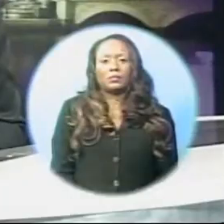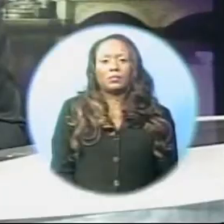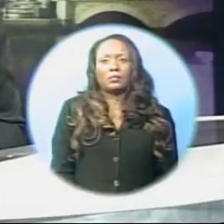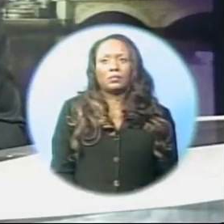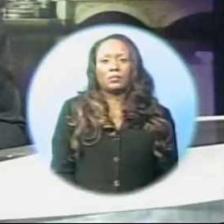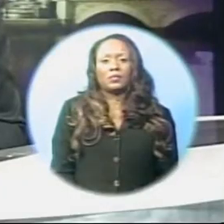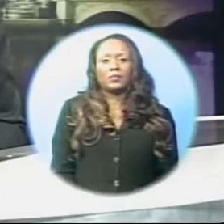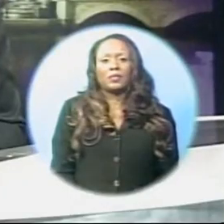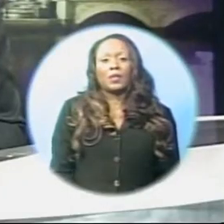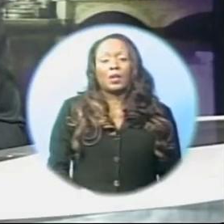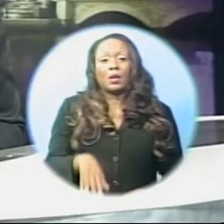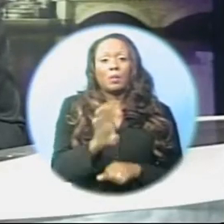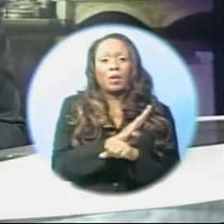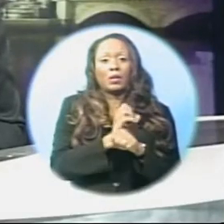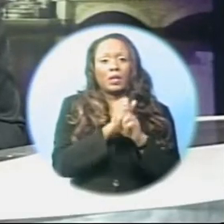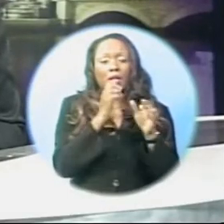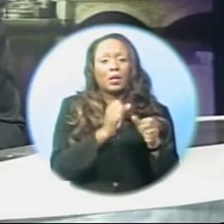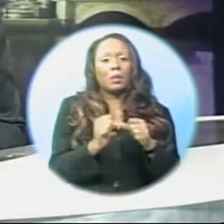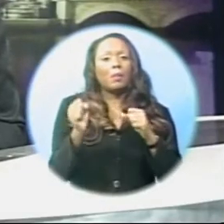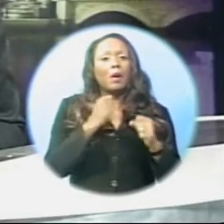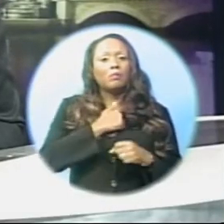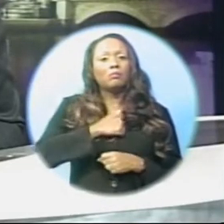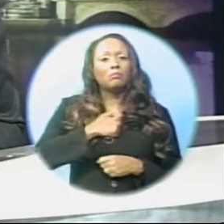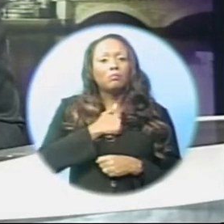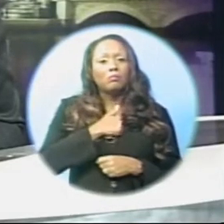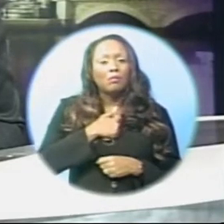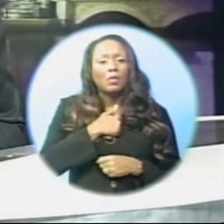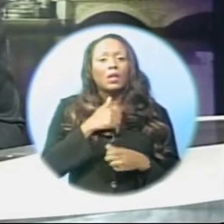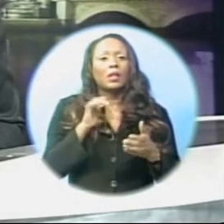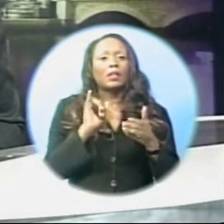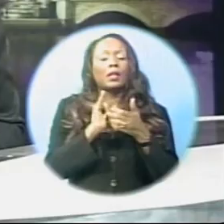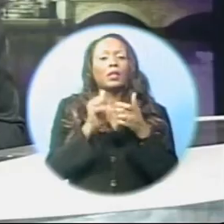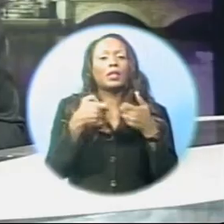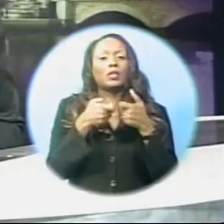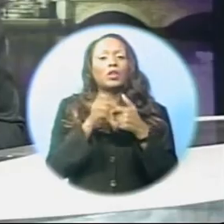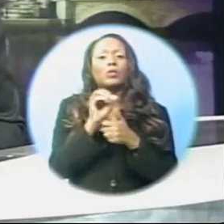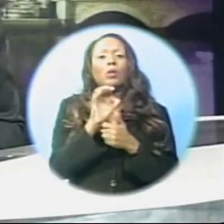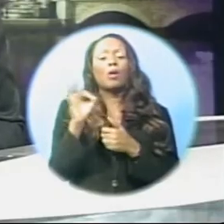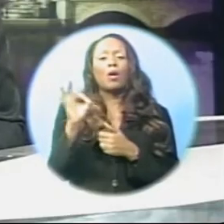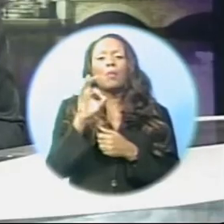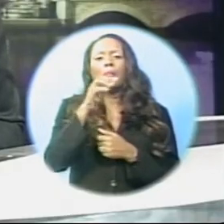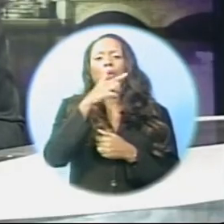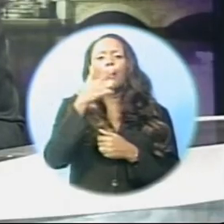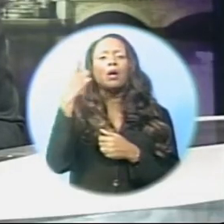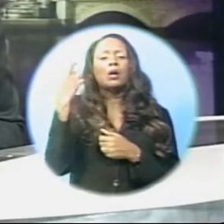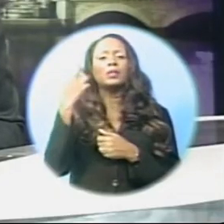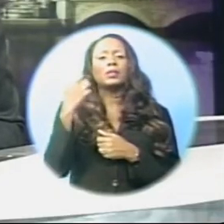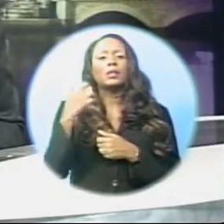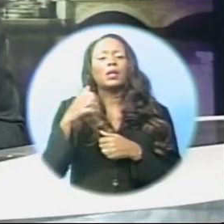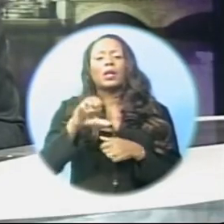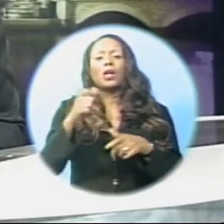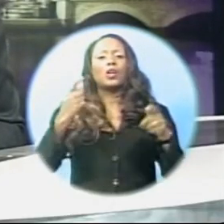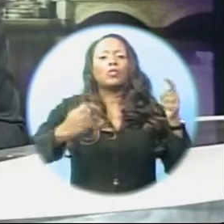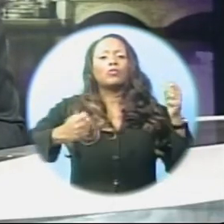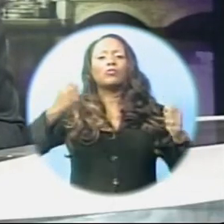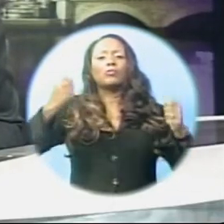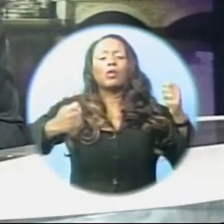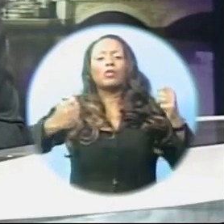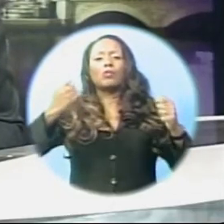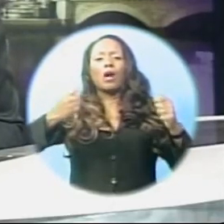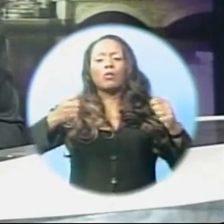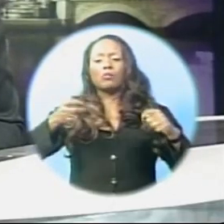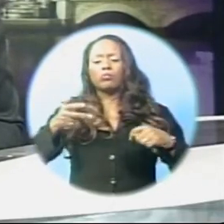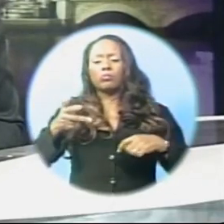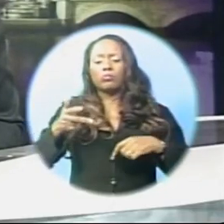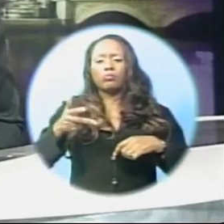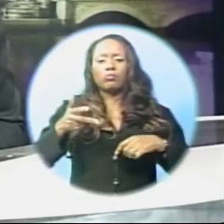BLNP is apologizing for the outage while insisting that it will continue to work with commercial customers who operate large vehicles in order to ensure